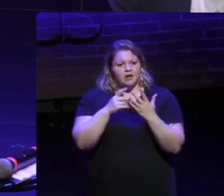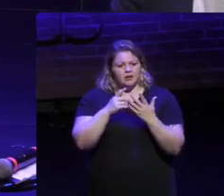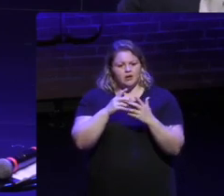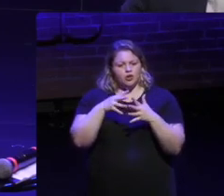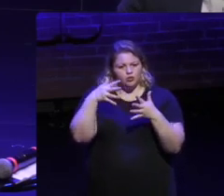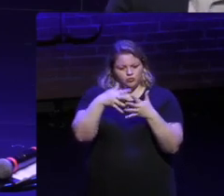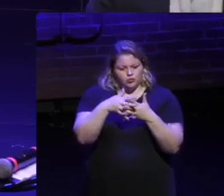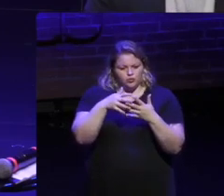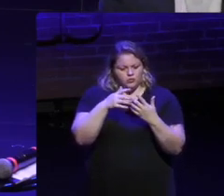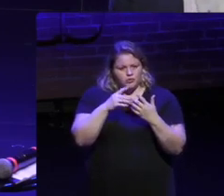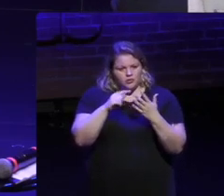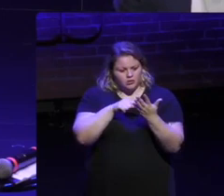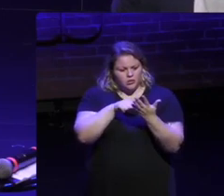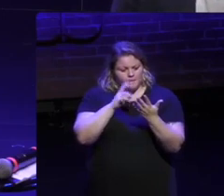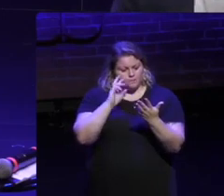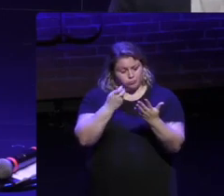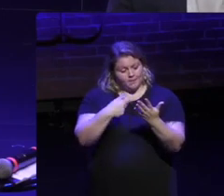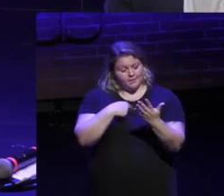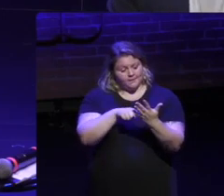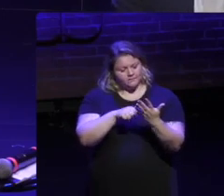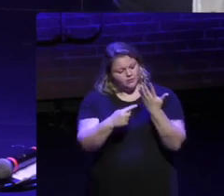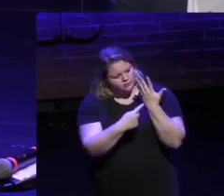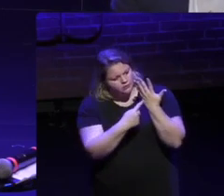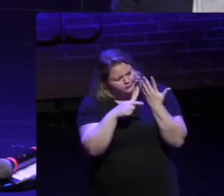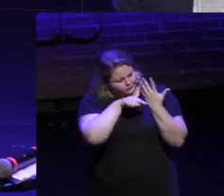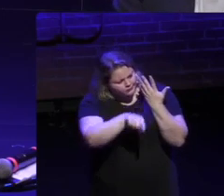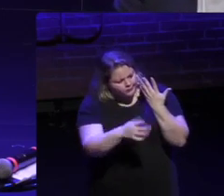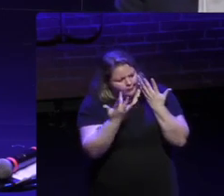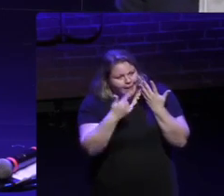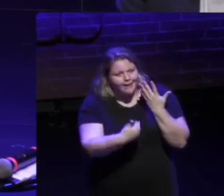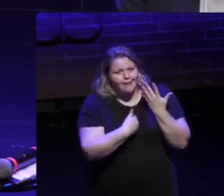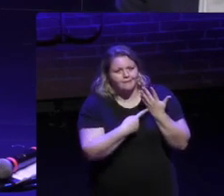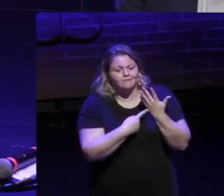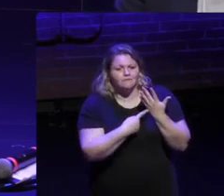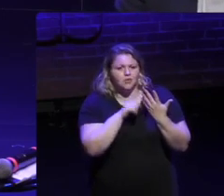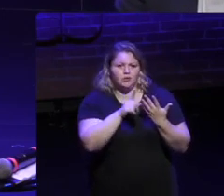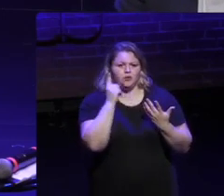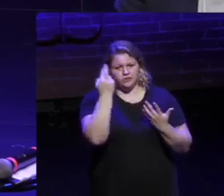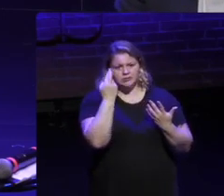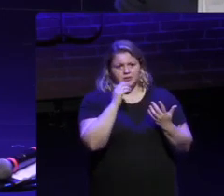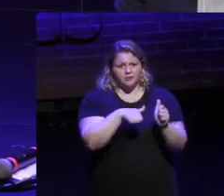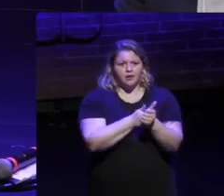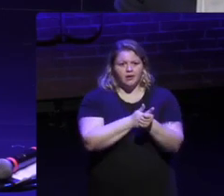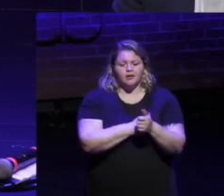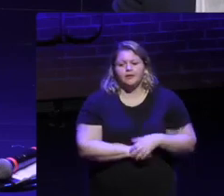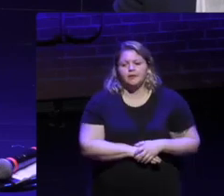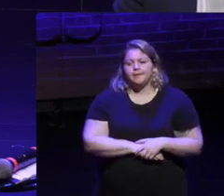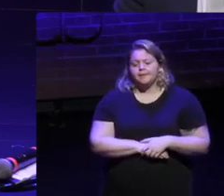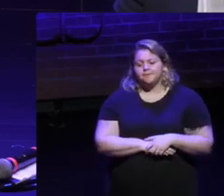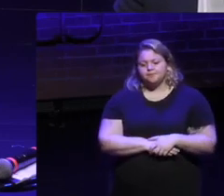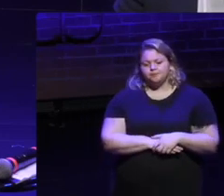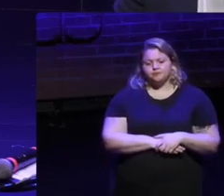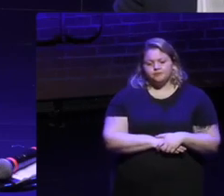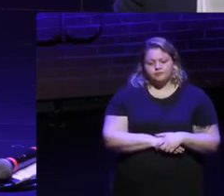you're facing in the arts and cultural sector, and also what are the ways that we can identify the issues